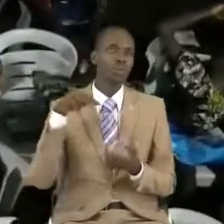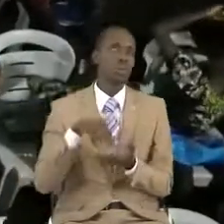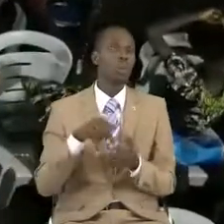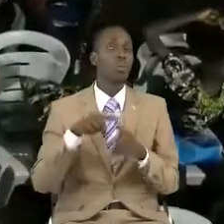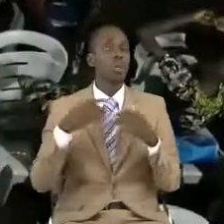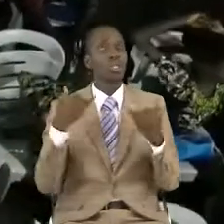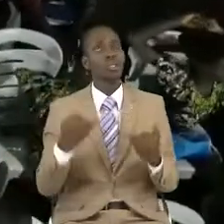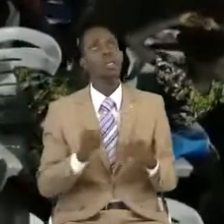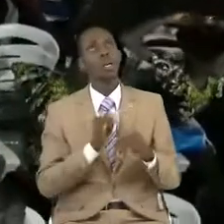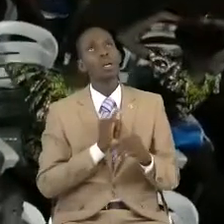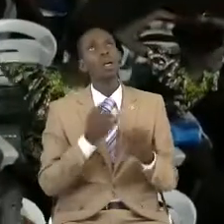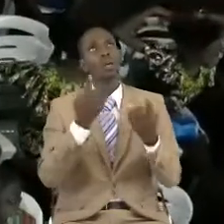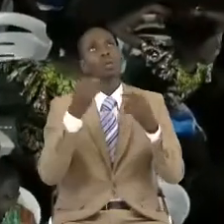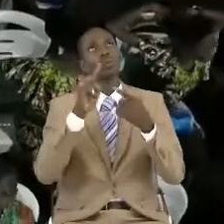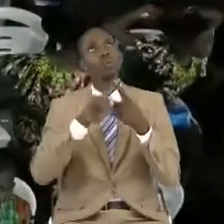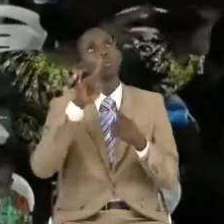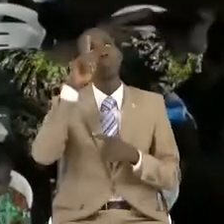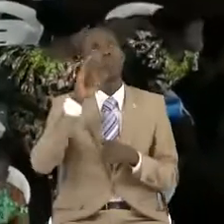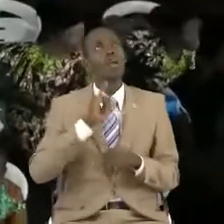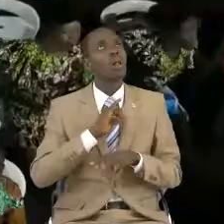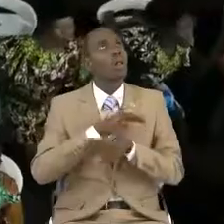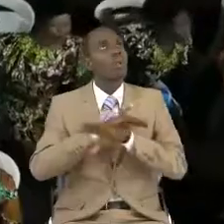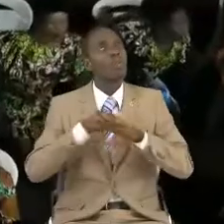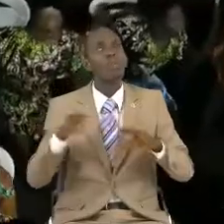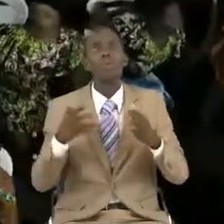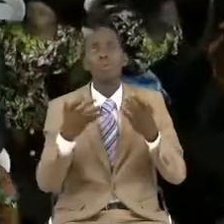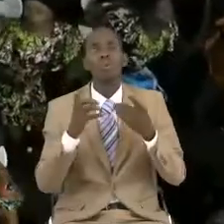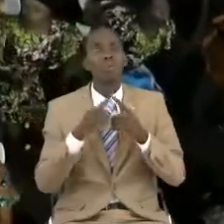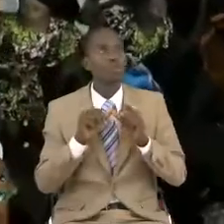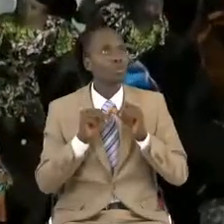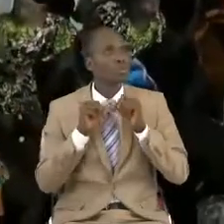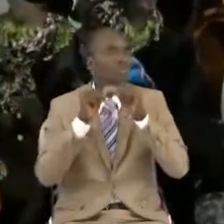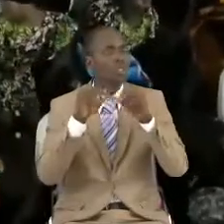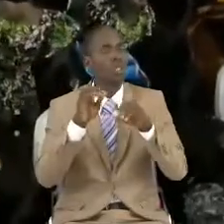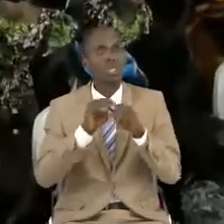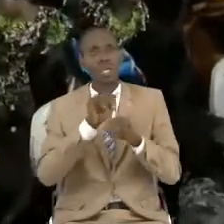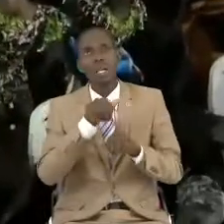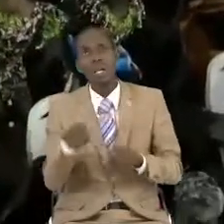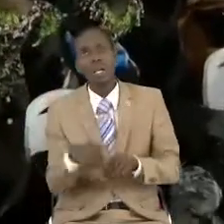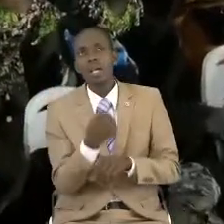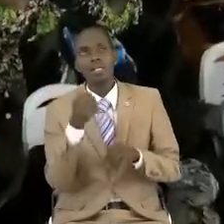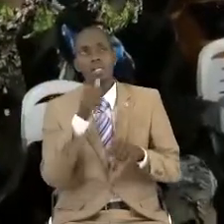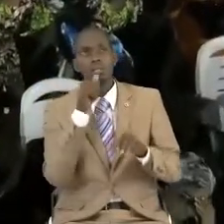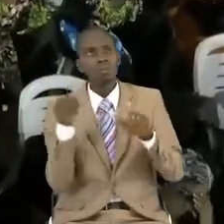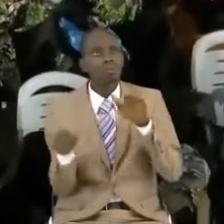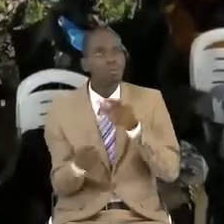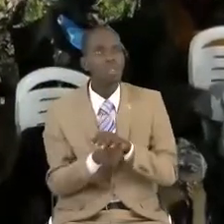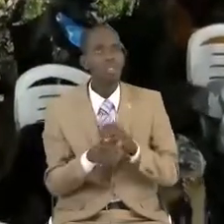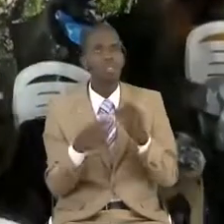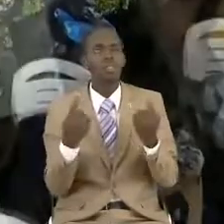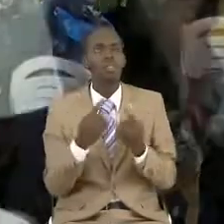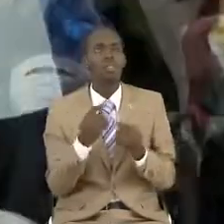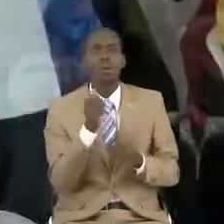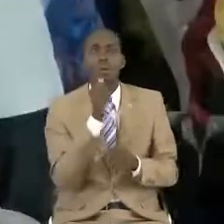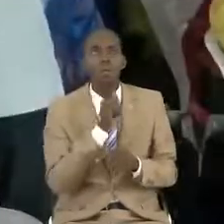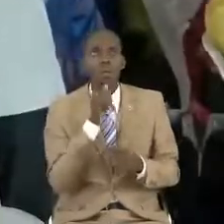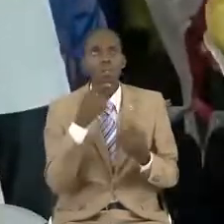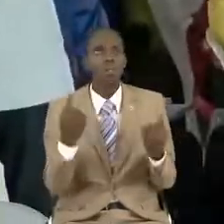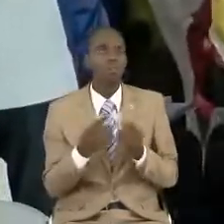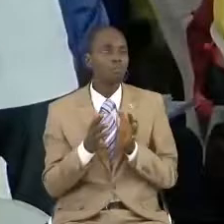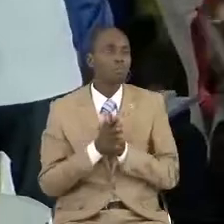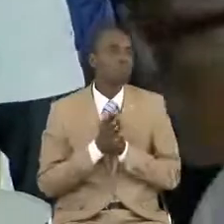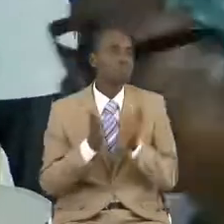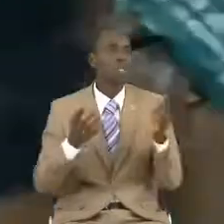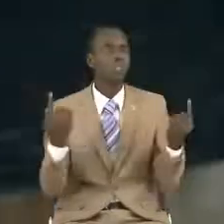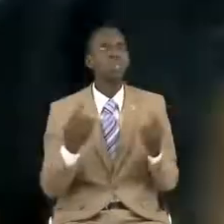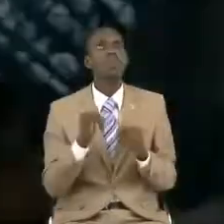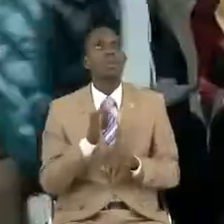you i don't want to continue in any secret scene a private scene probably seen i want to